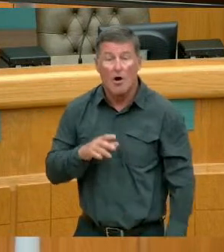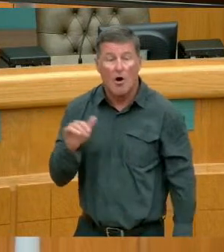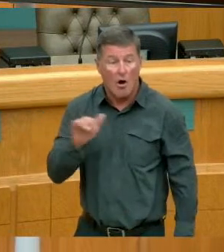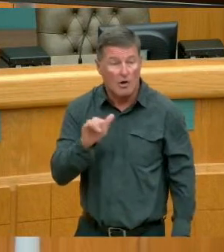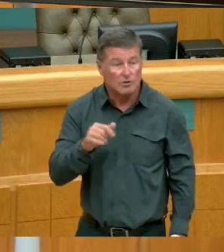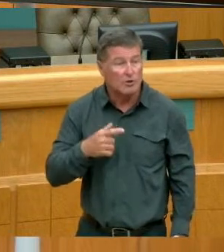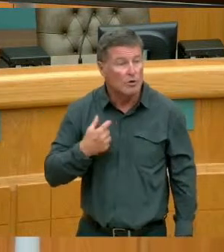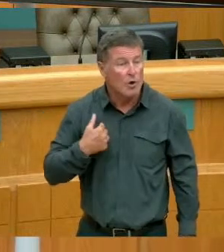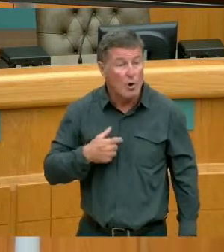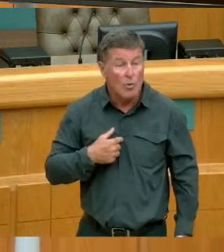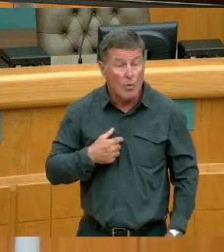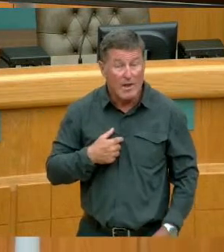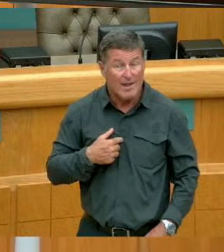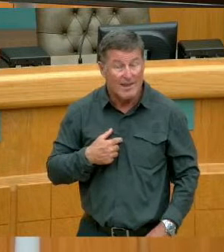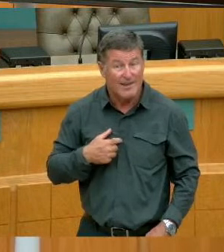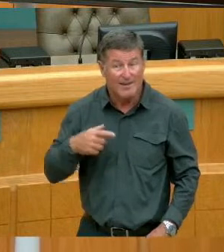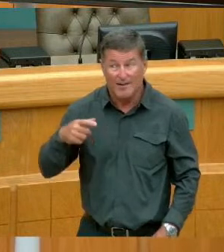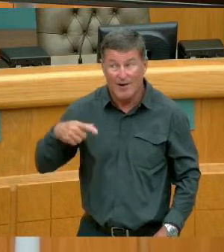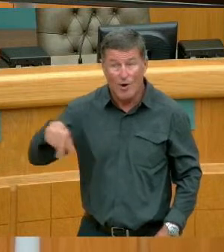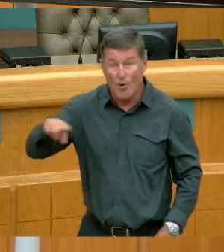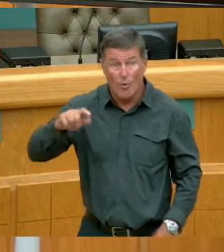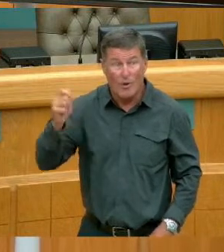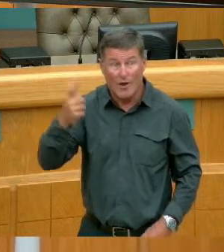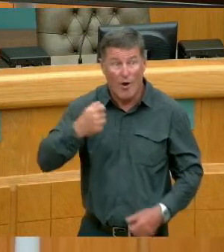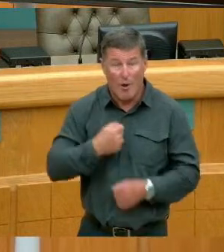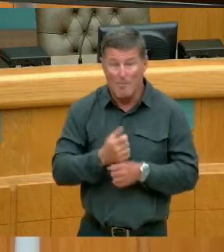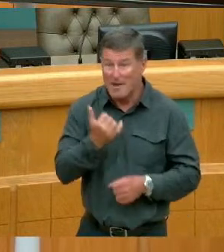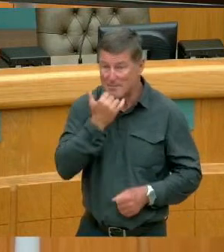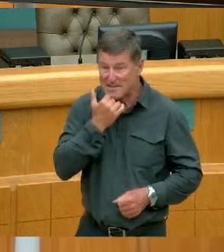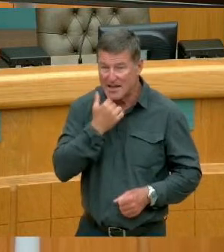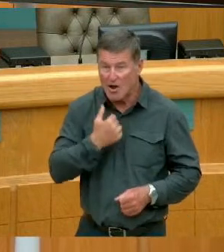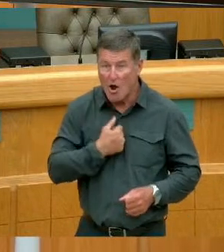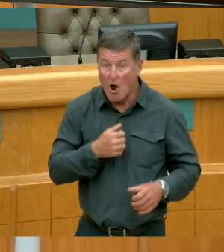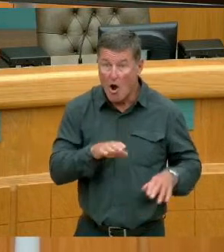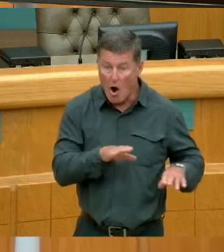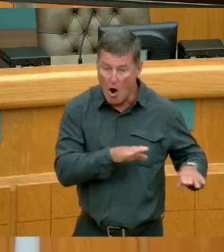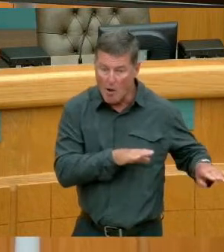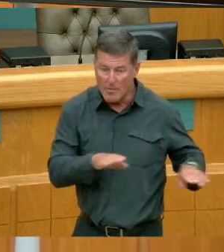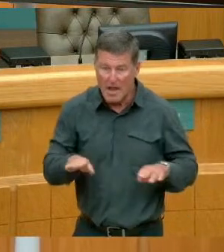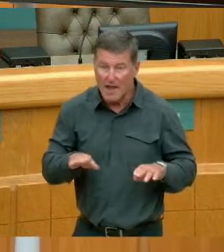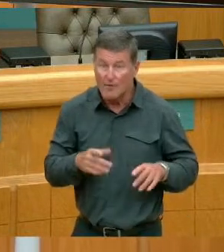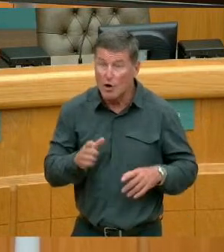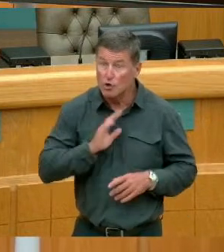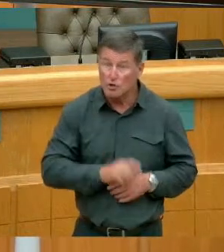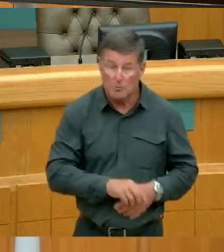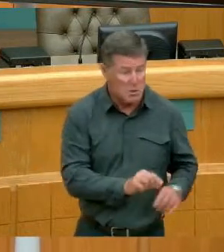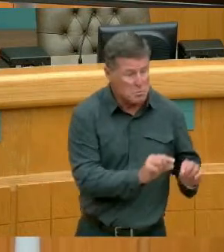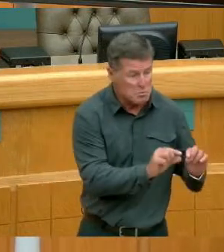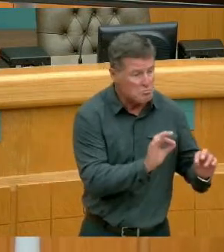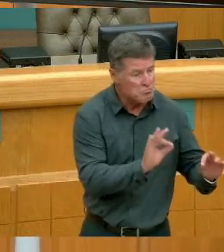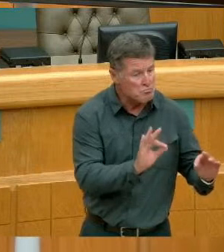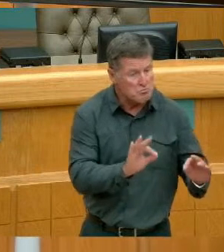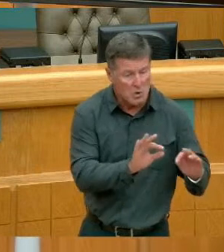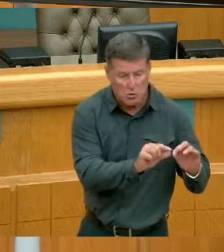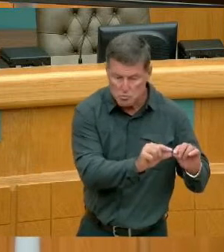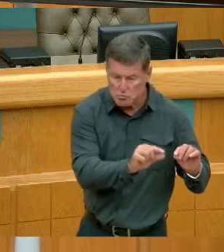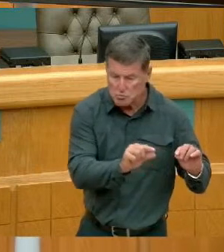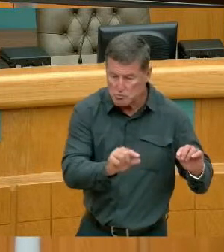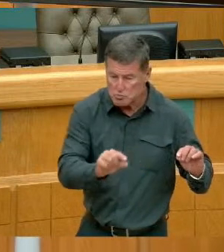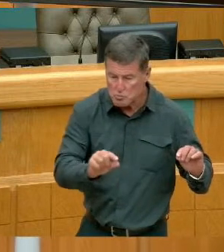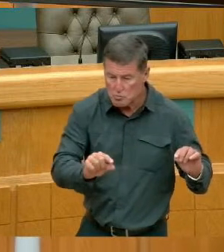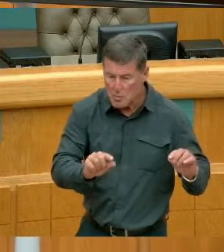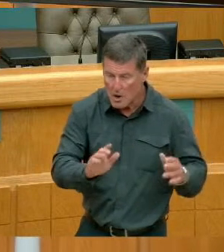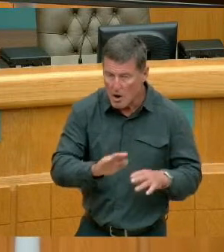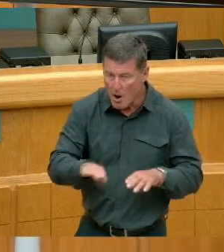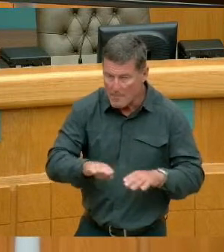grave error in somehow our behavior completely changed. And when we changed our behavior, this